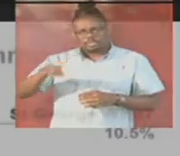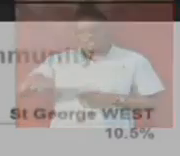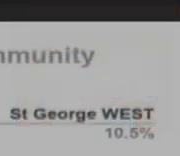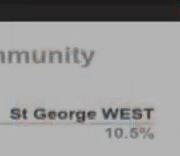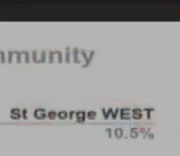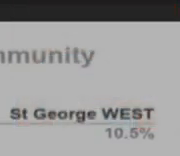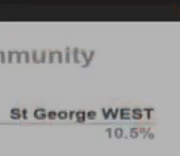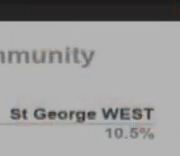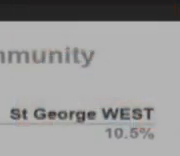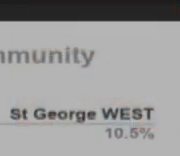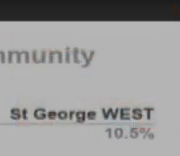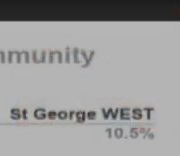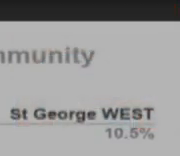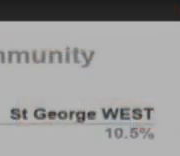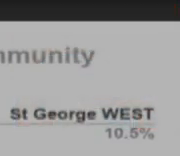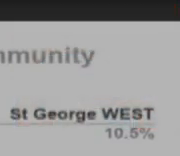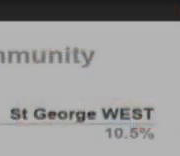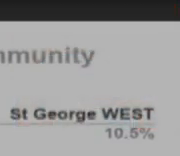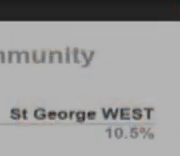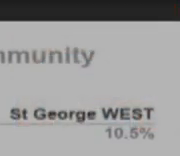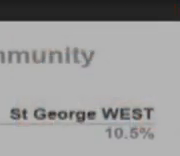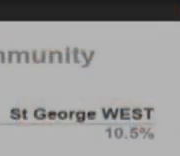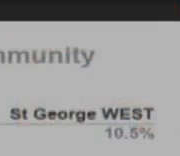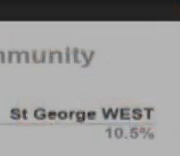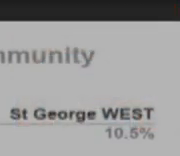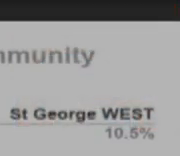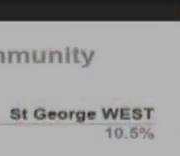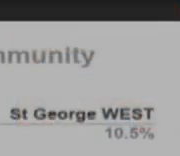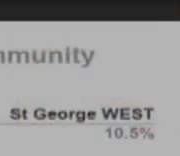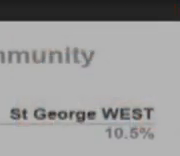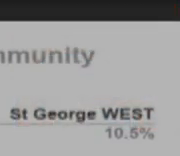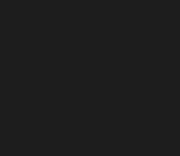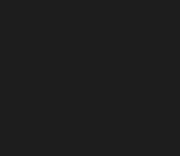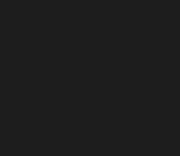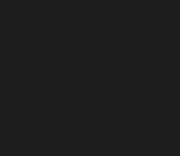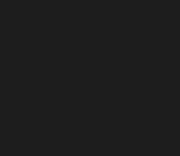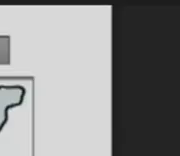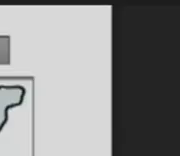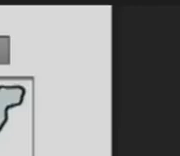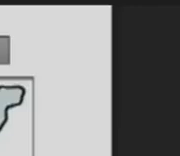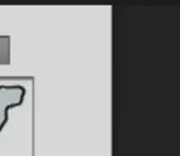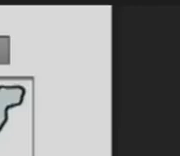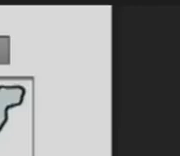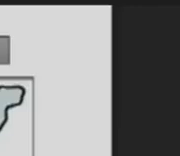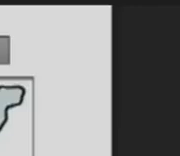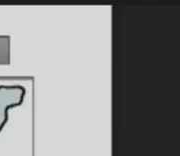are covered based on geographic location. If we start in St. George West,